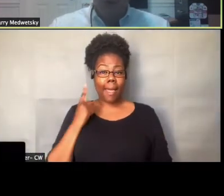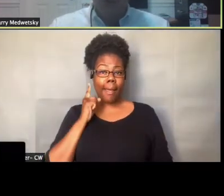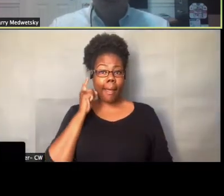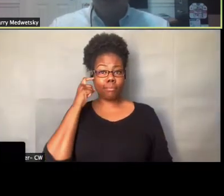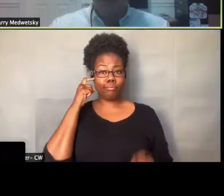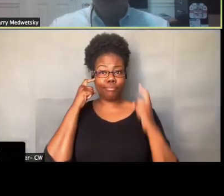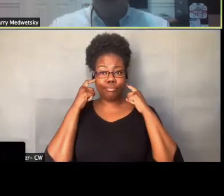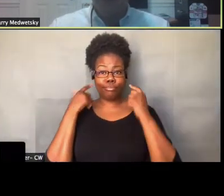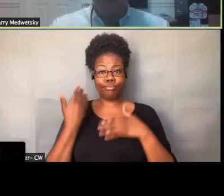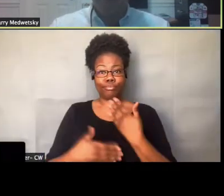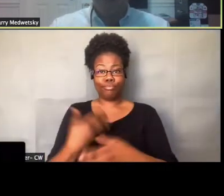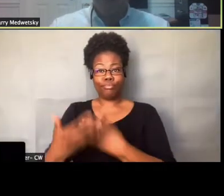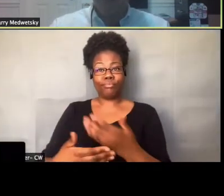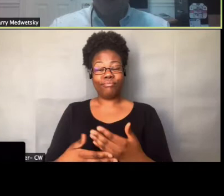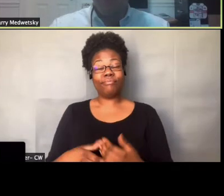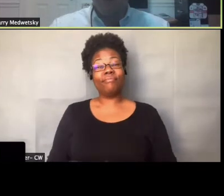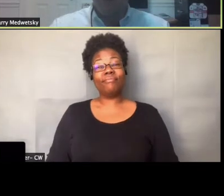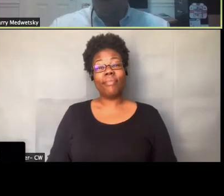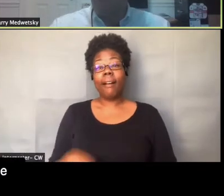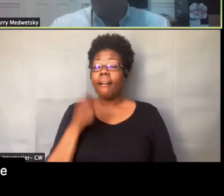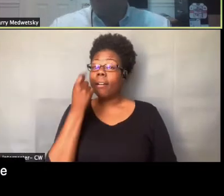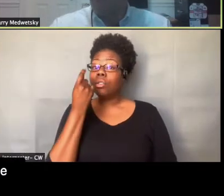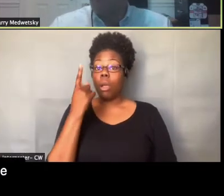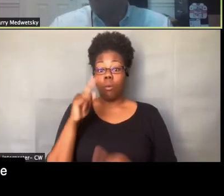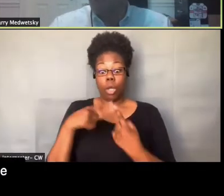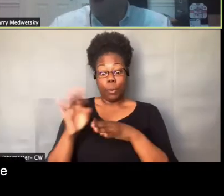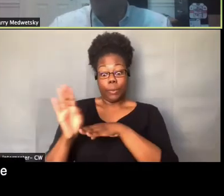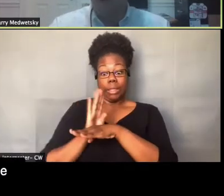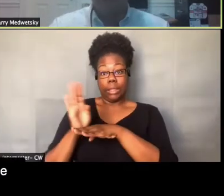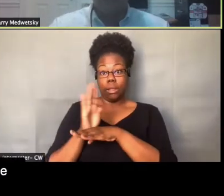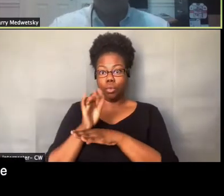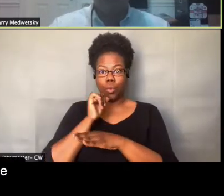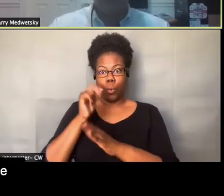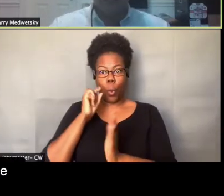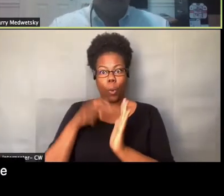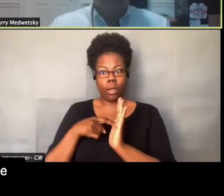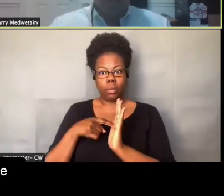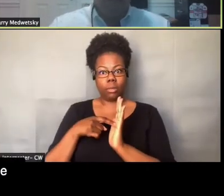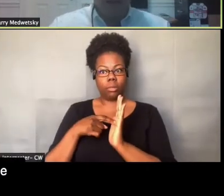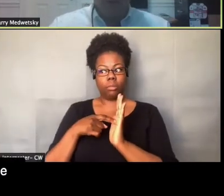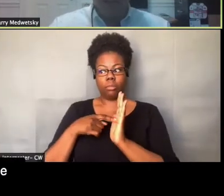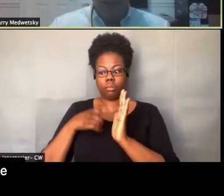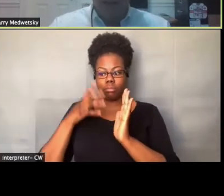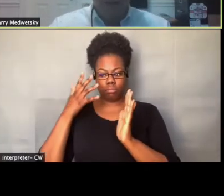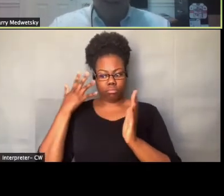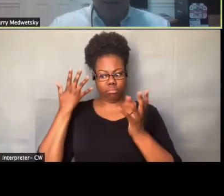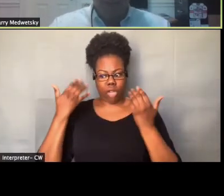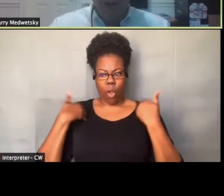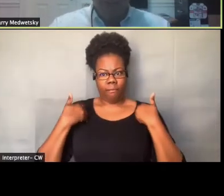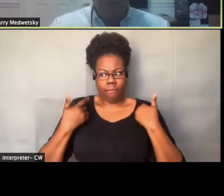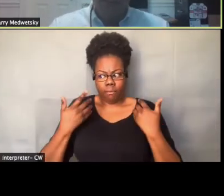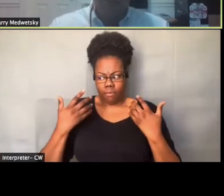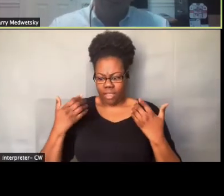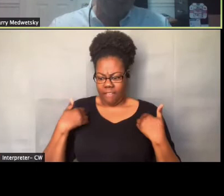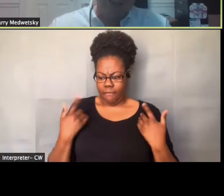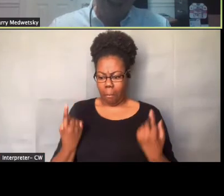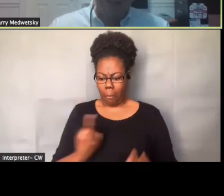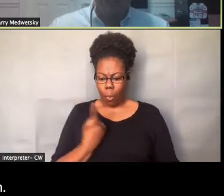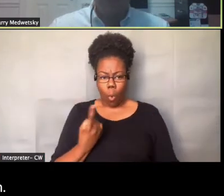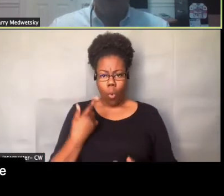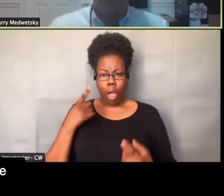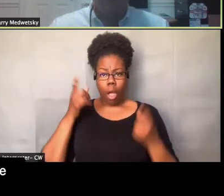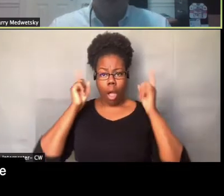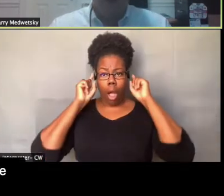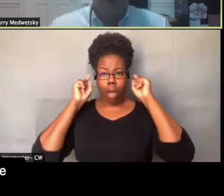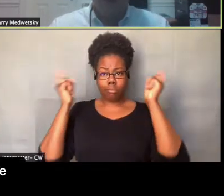busy, you don't notice it, but when I'm alone by myself, if I don't need to hear, I take them off because they're not